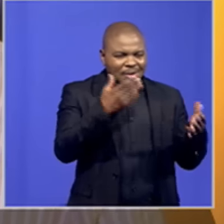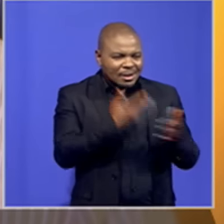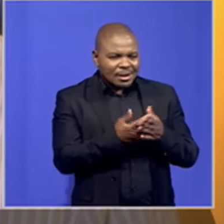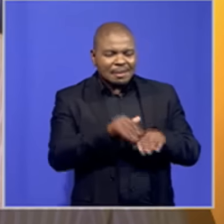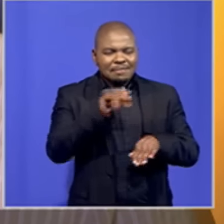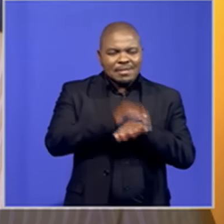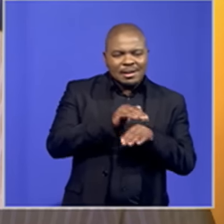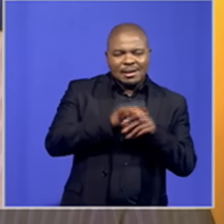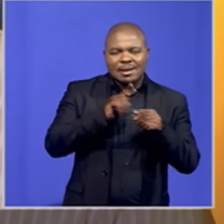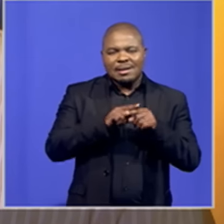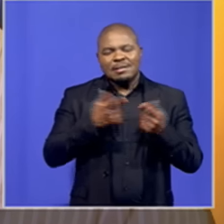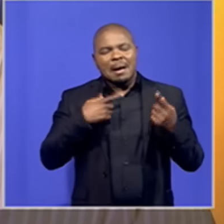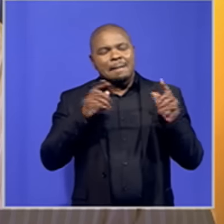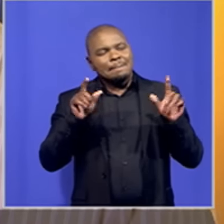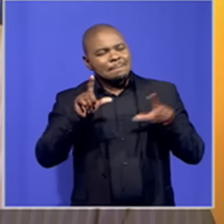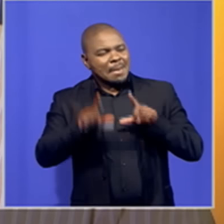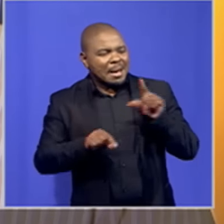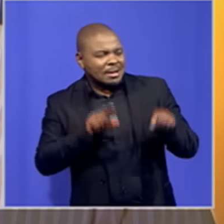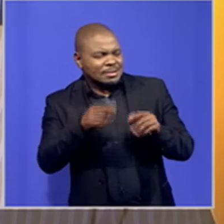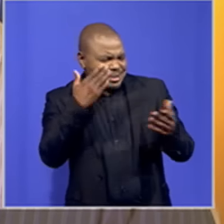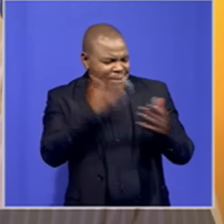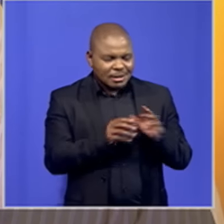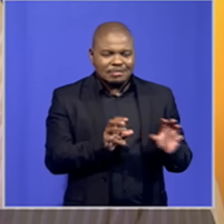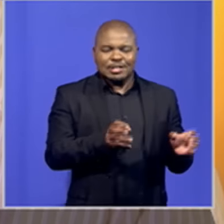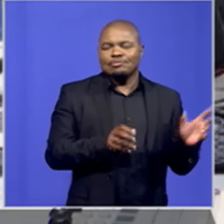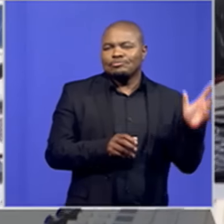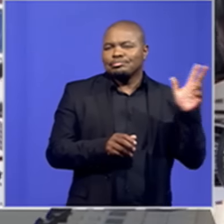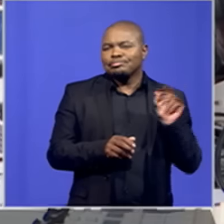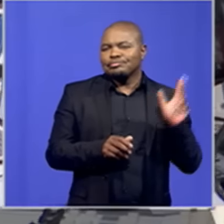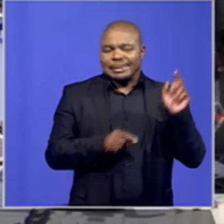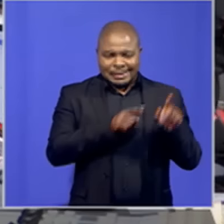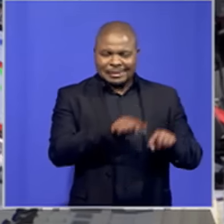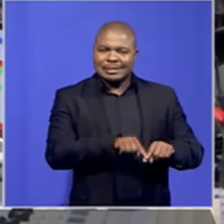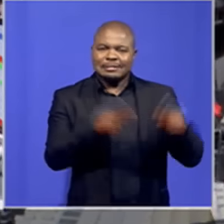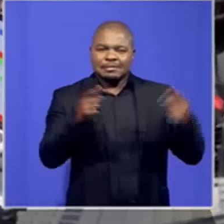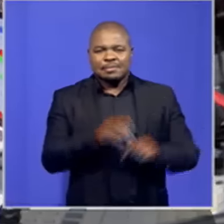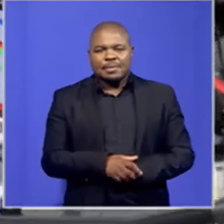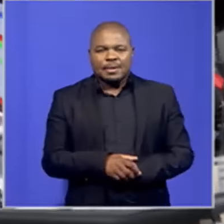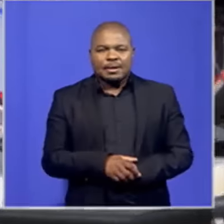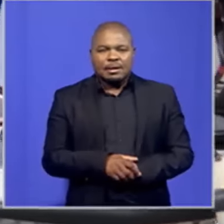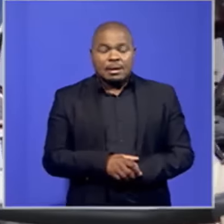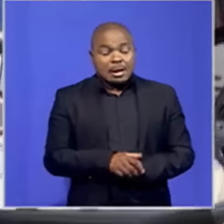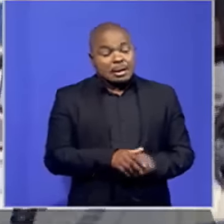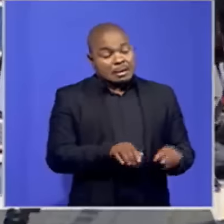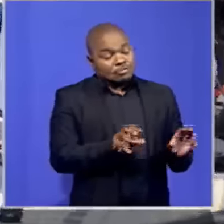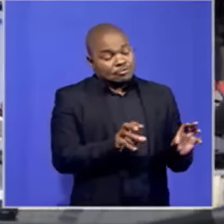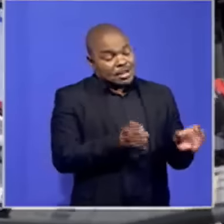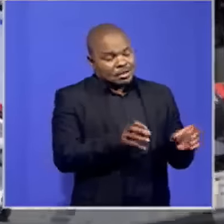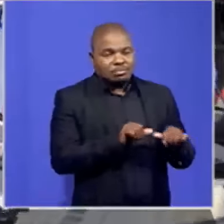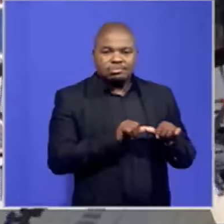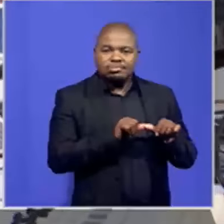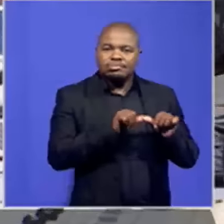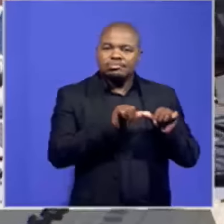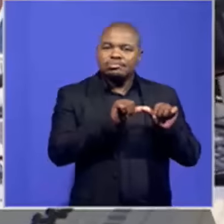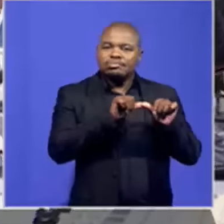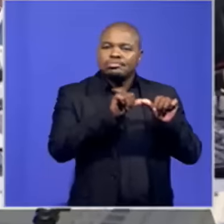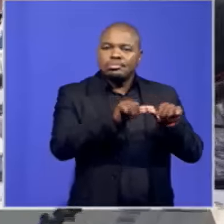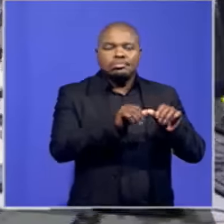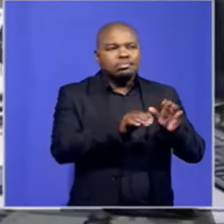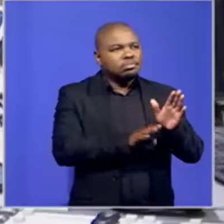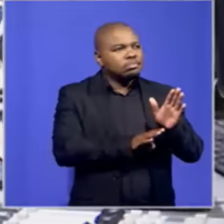do it while you're partying. And that is what makes radio very different. Radio e tswelela go gola, mme le thetso